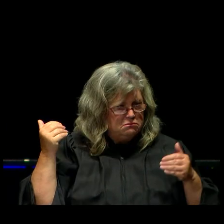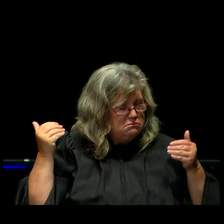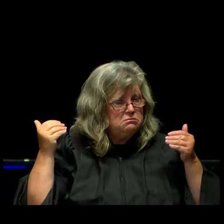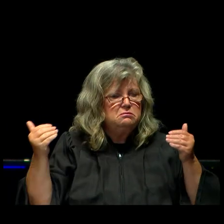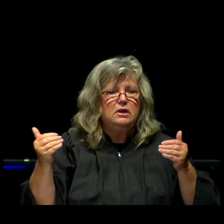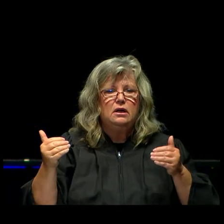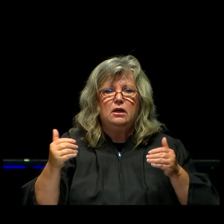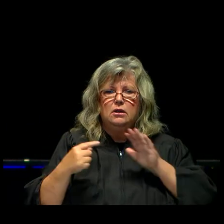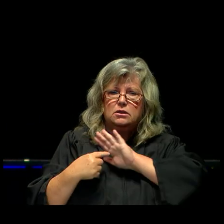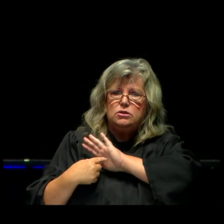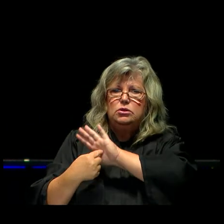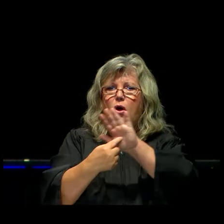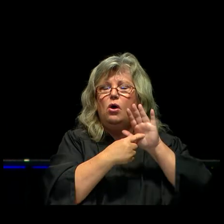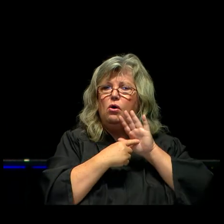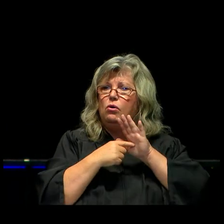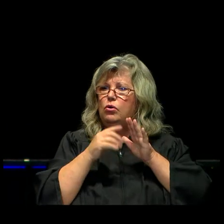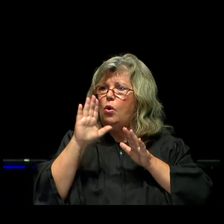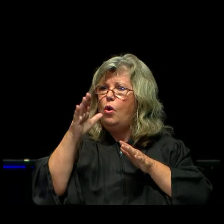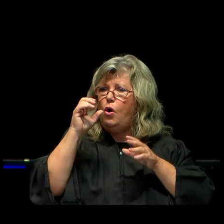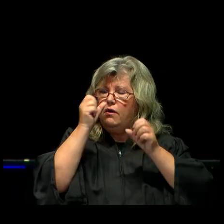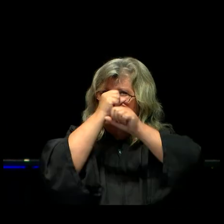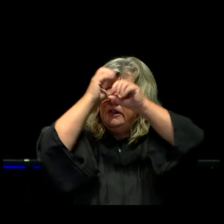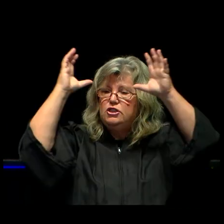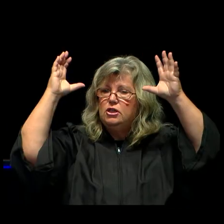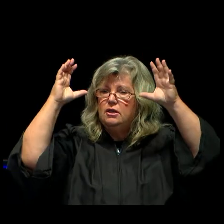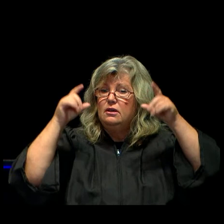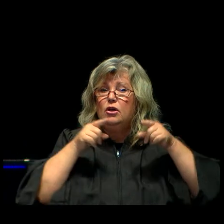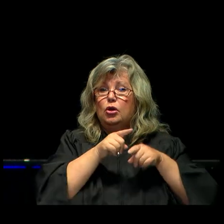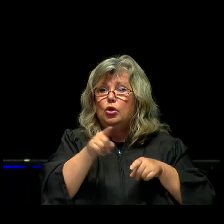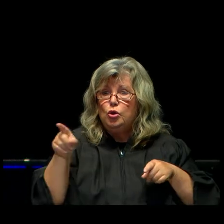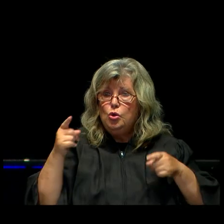your vision. You have accomplished much,